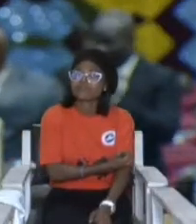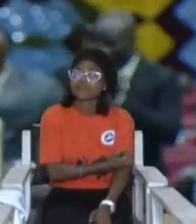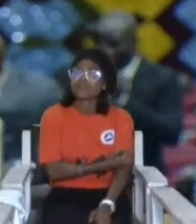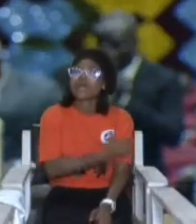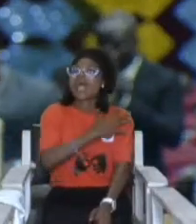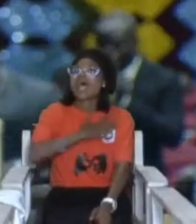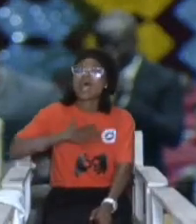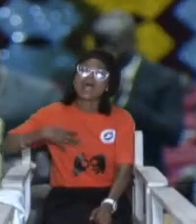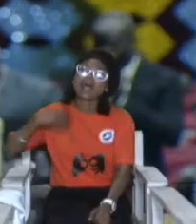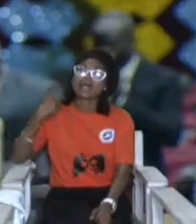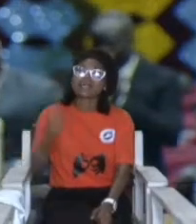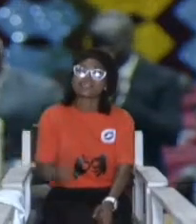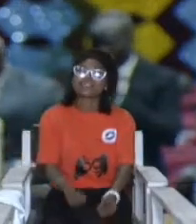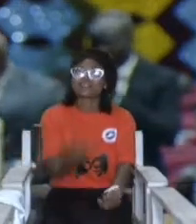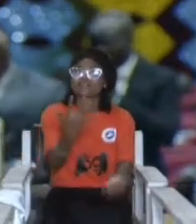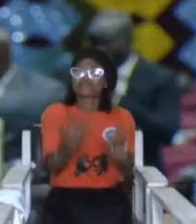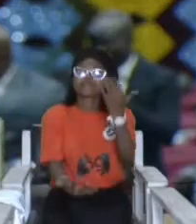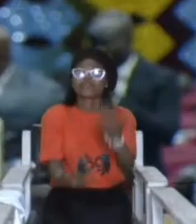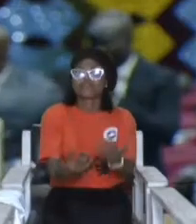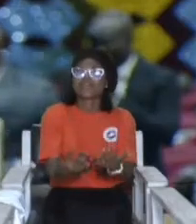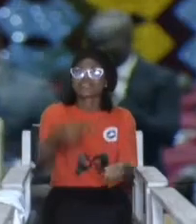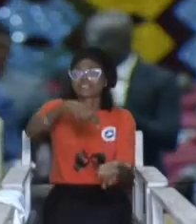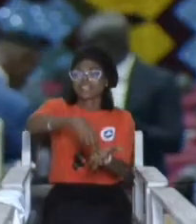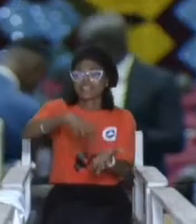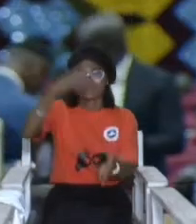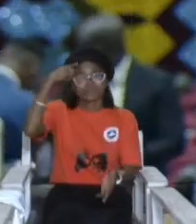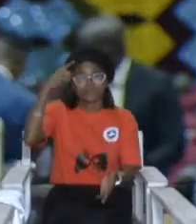and the fire typifies God,